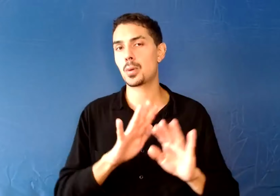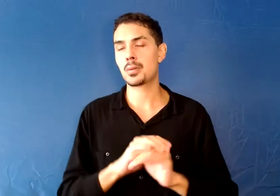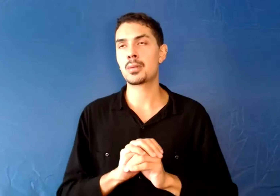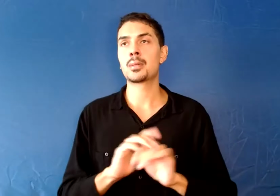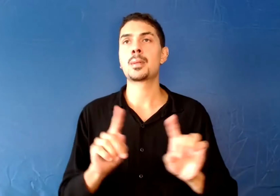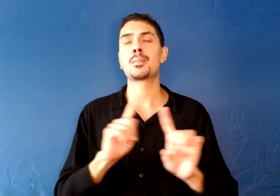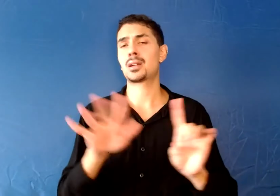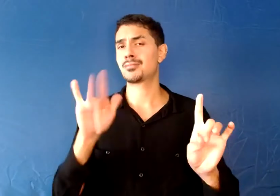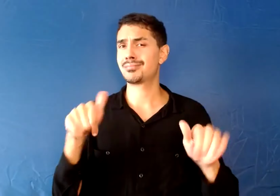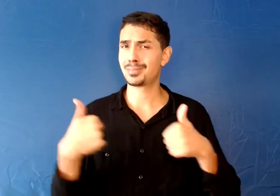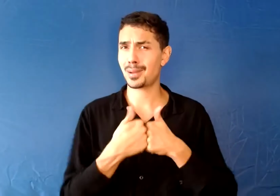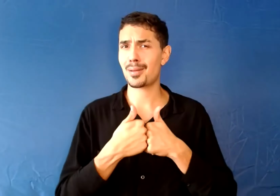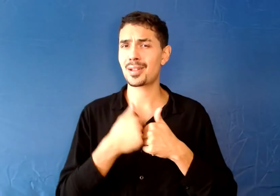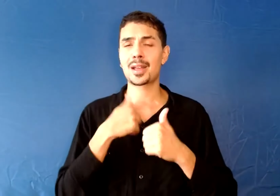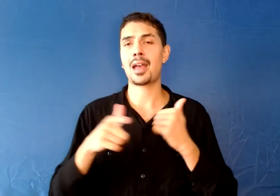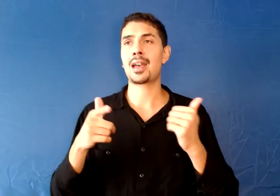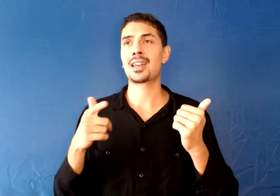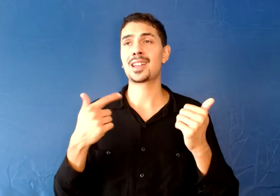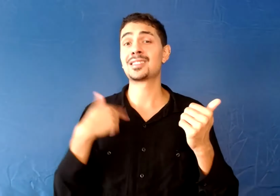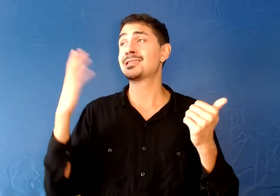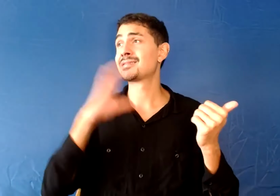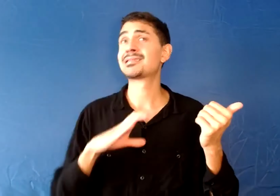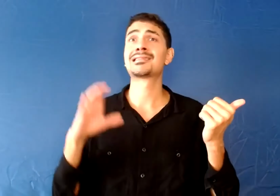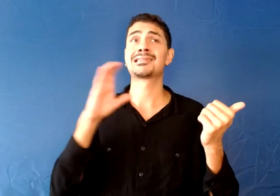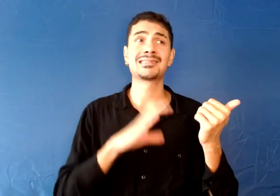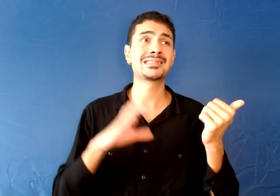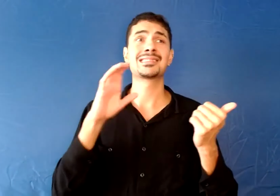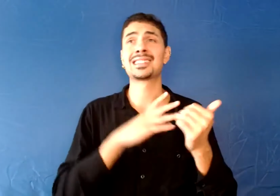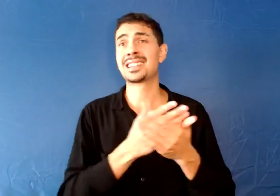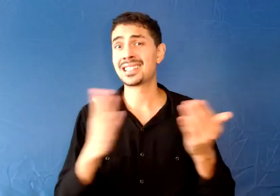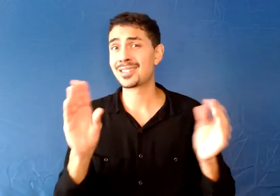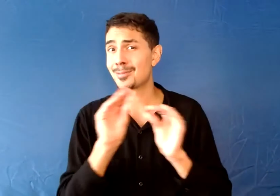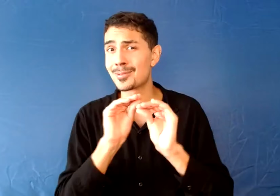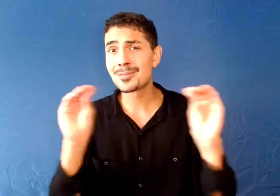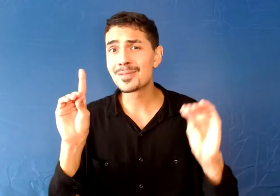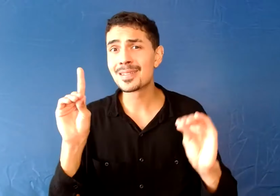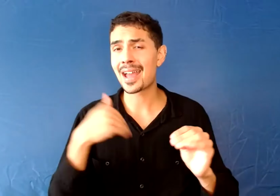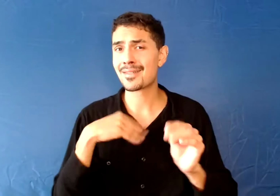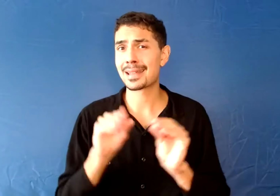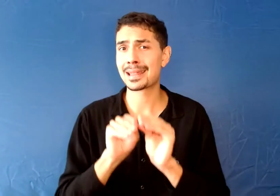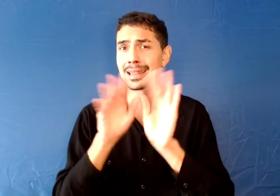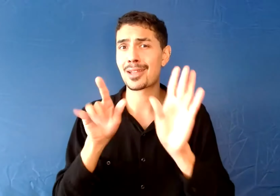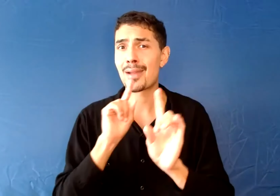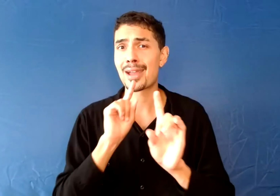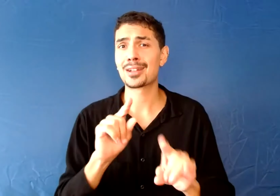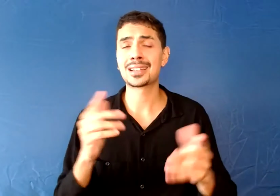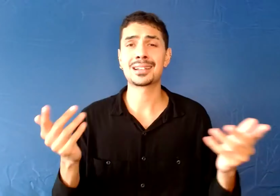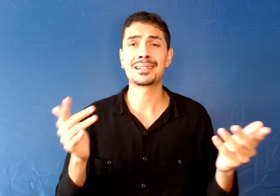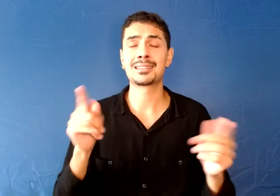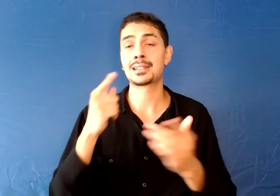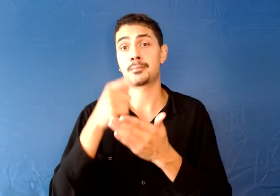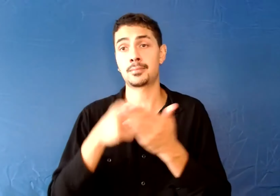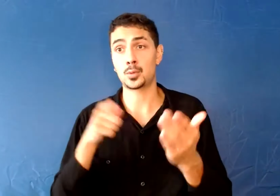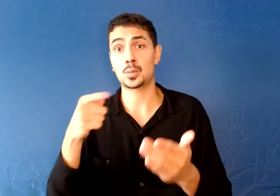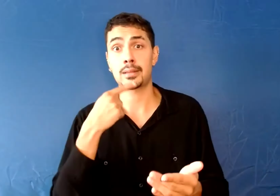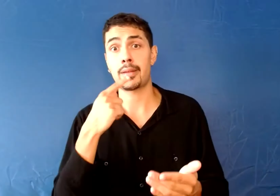very challenging, and I've yet to find anyone who's really had a clear answer to that. You know, so like you said, I think